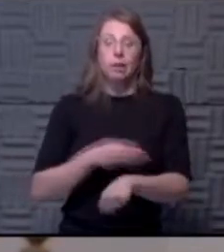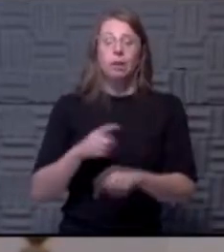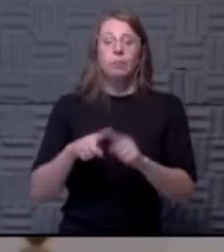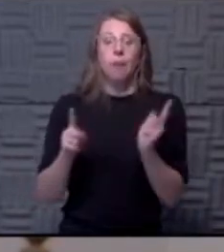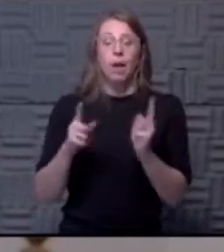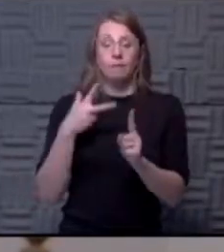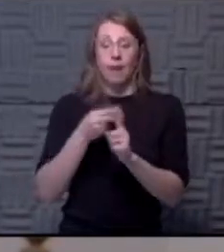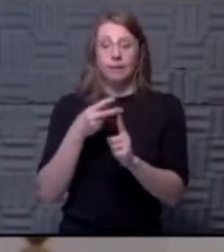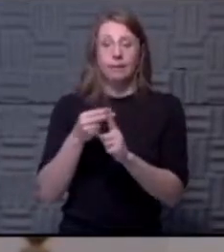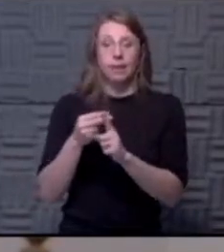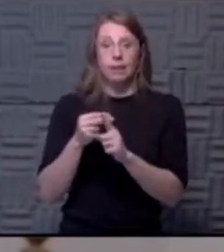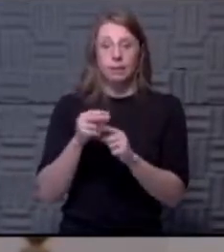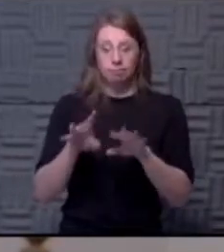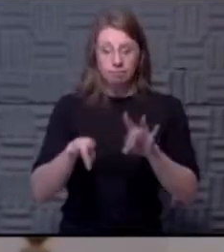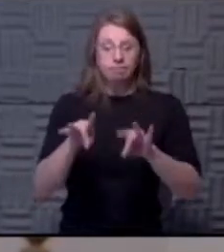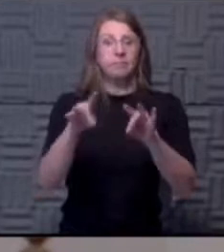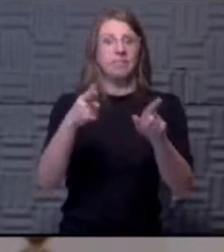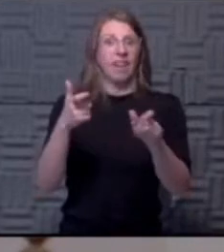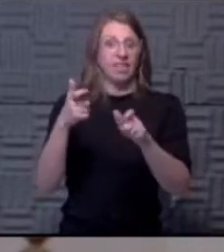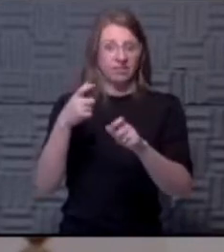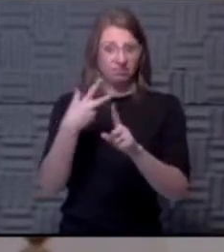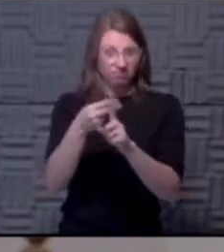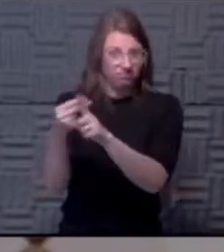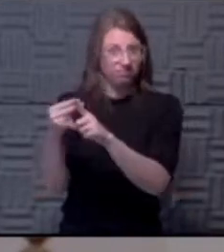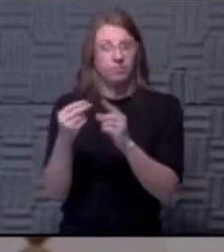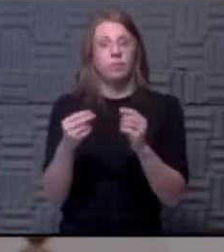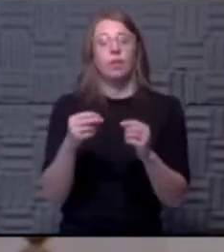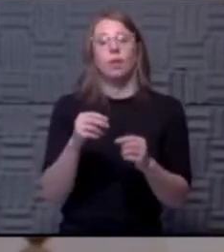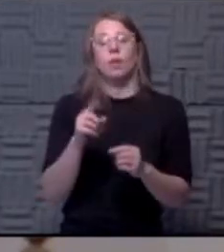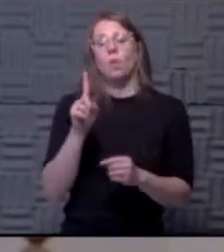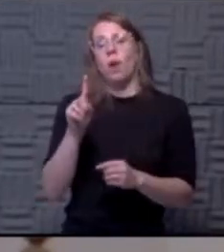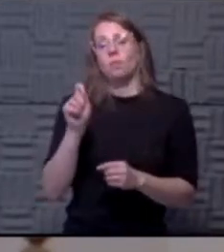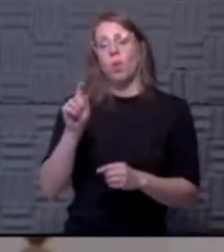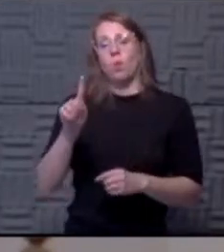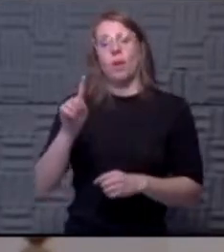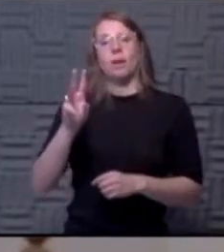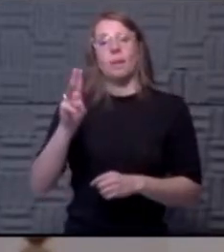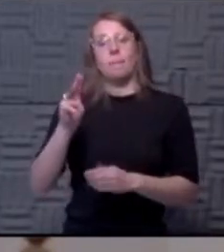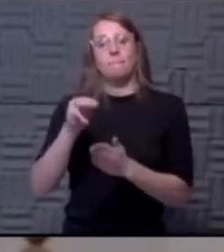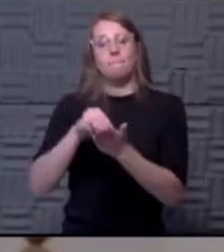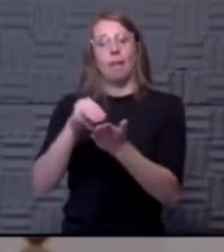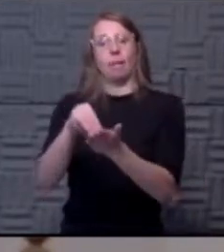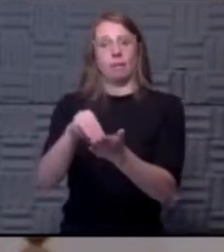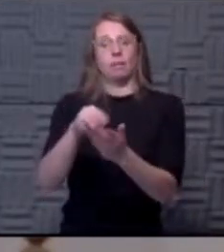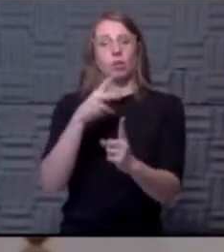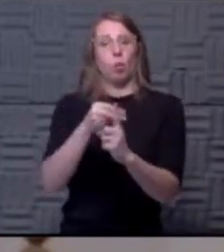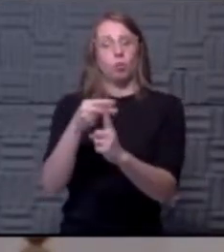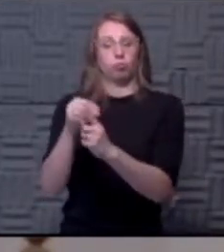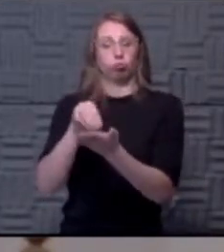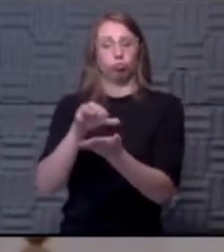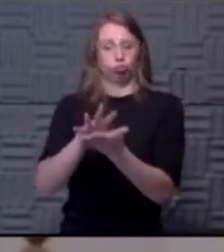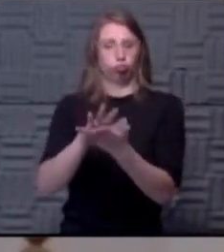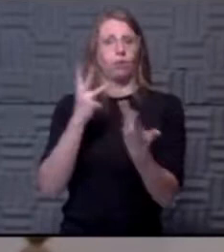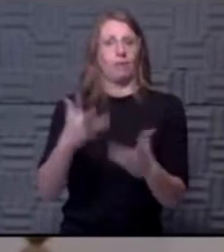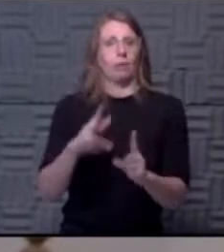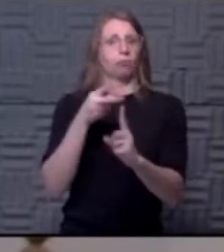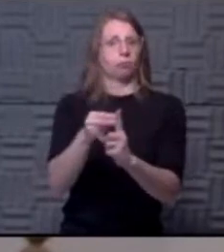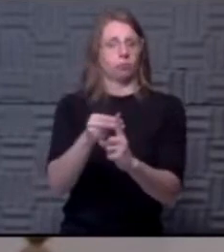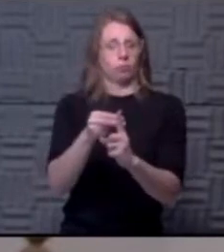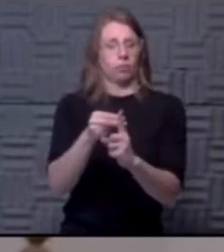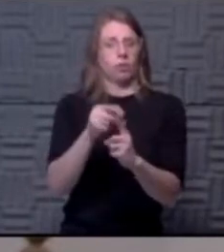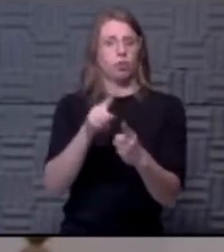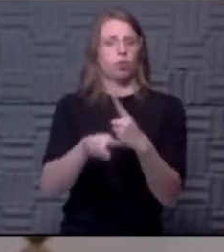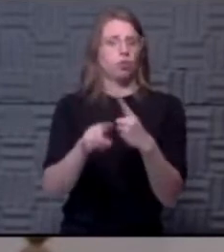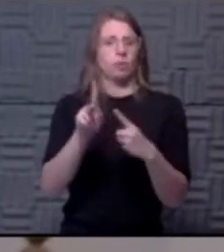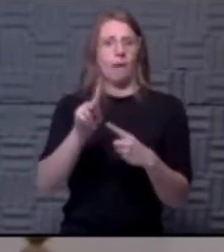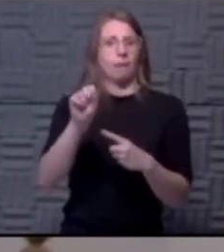pace on the vaccine. We're right at about 1.1 million doses having been recorded as administered to Kansans.